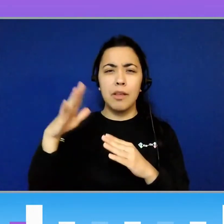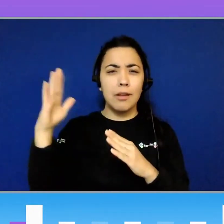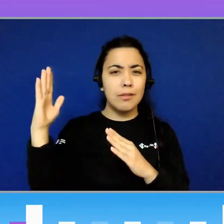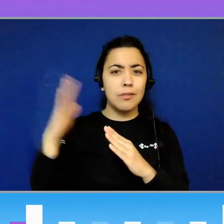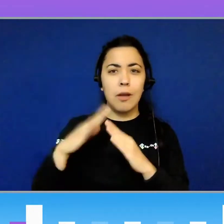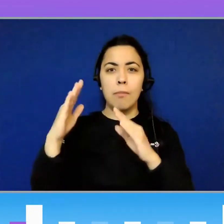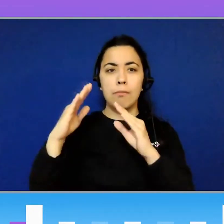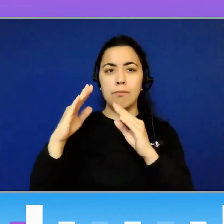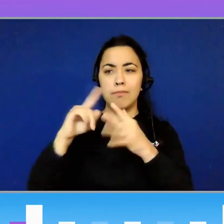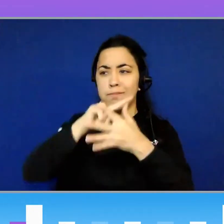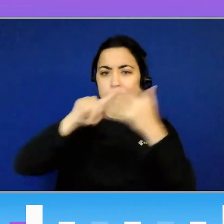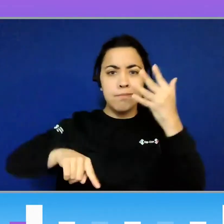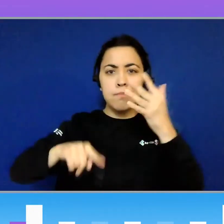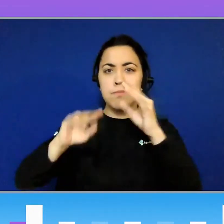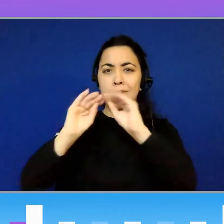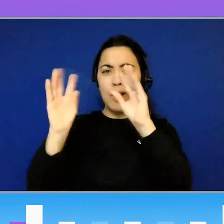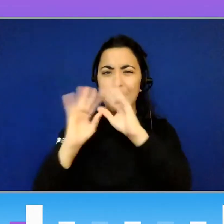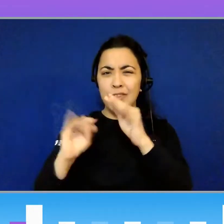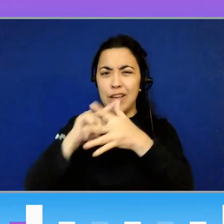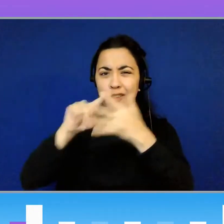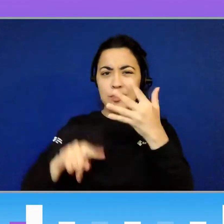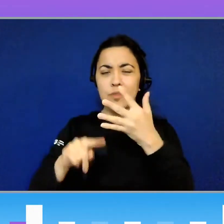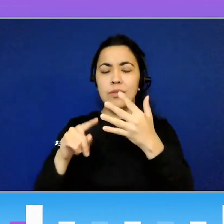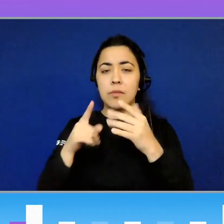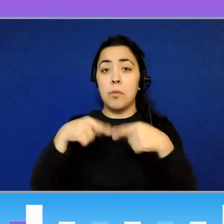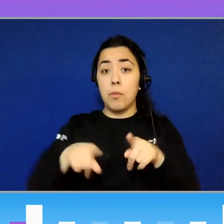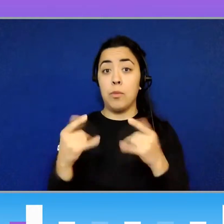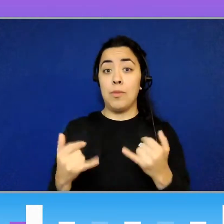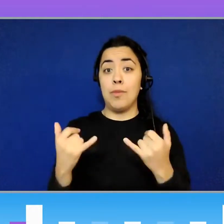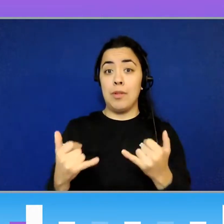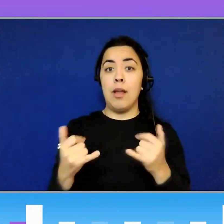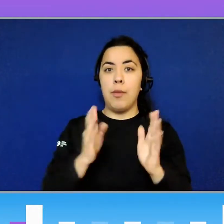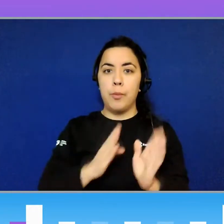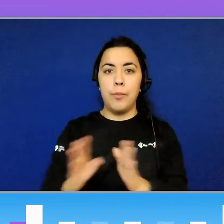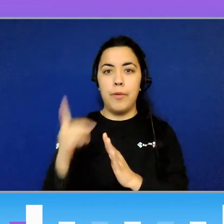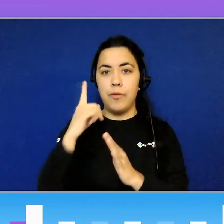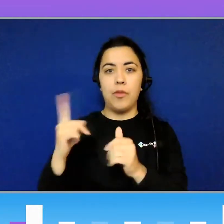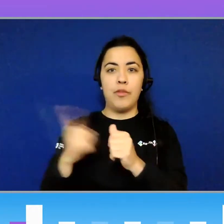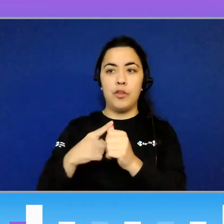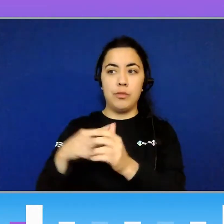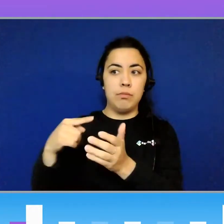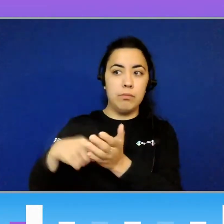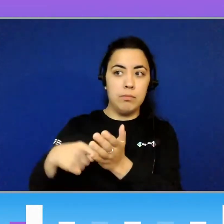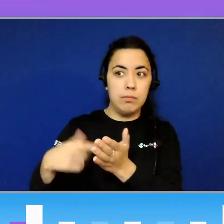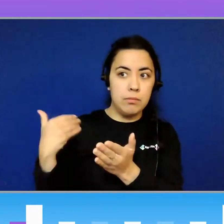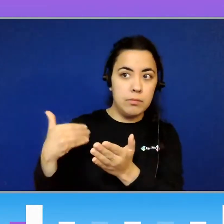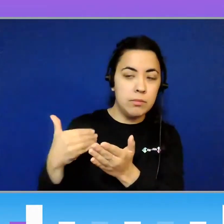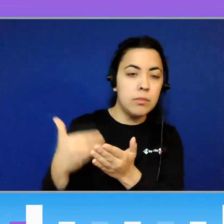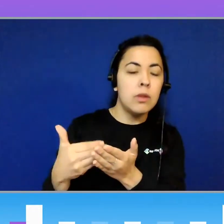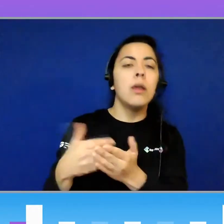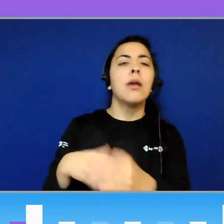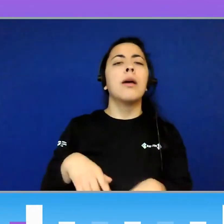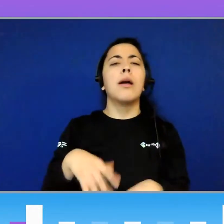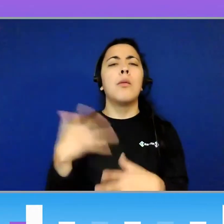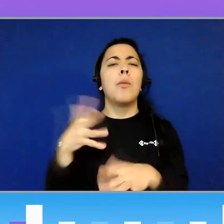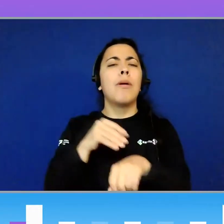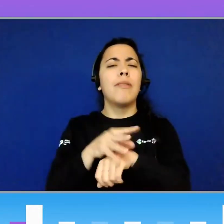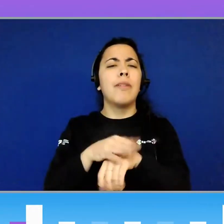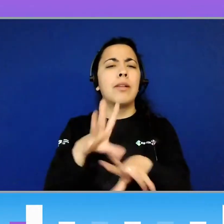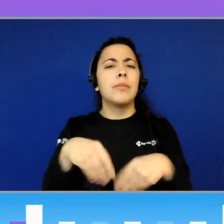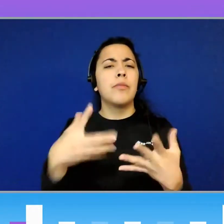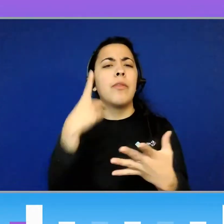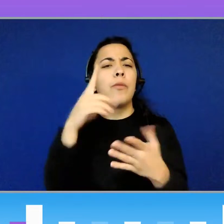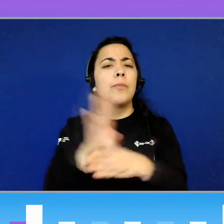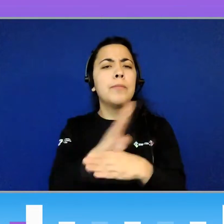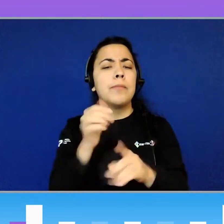you are preparing for this first deadline? And what advice would you give to businesses with the best intentions but need some